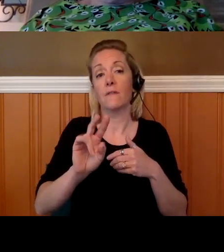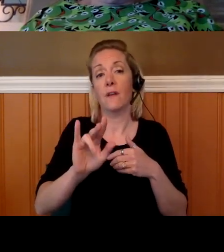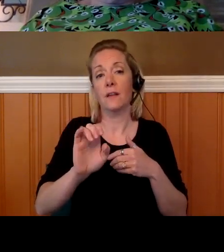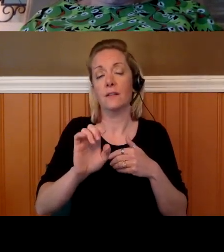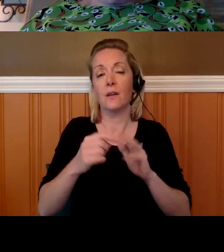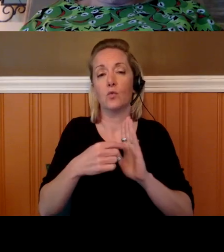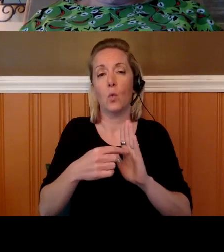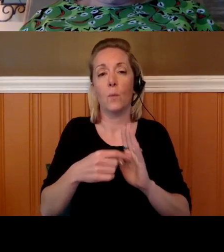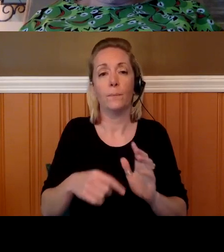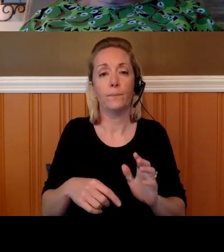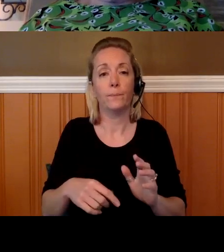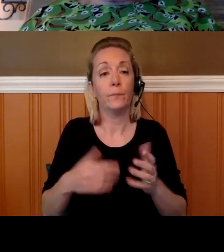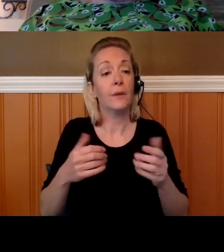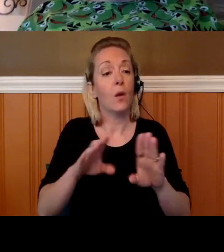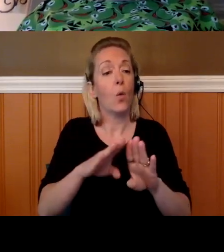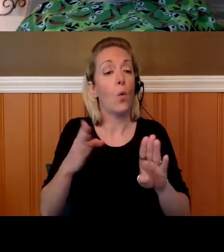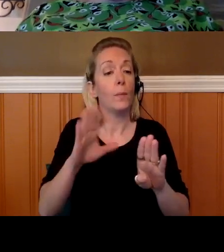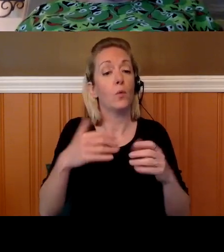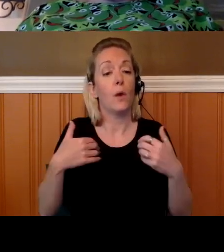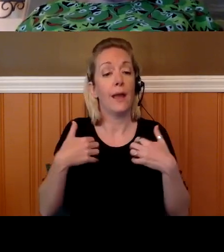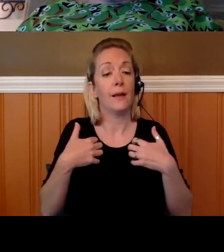To open your animals page, please.